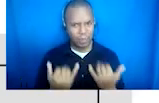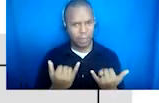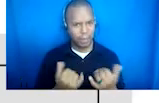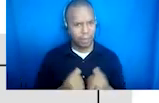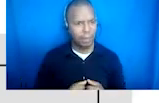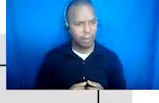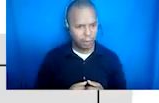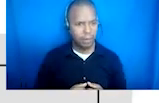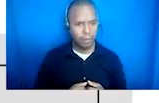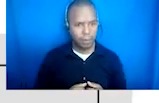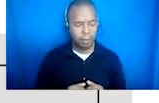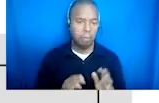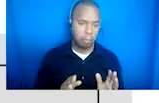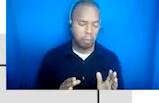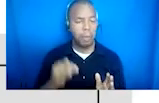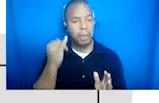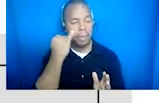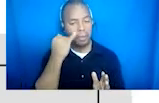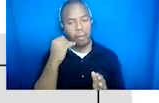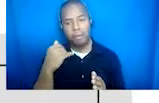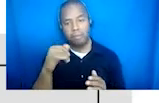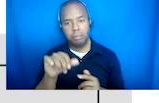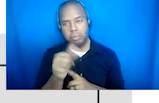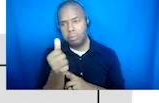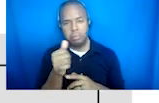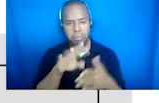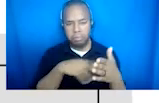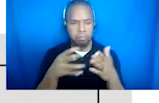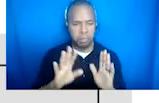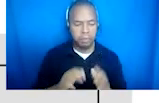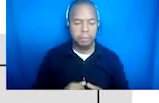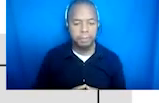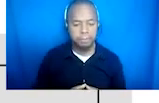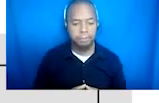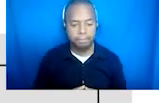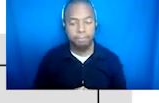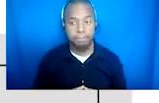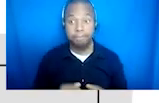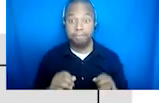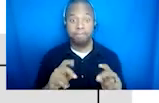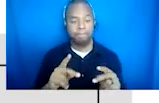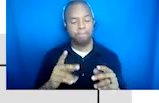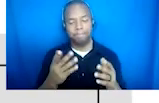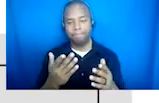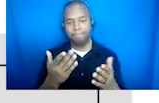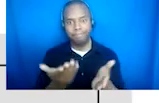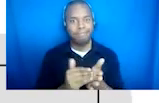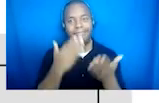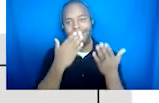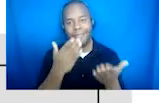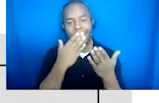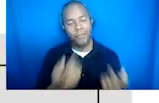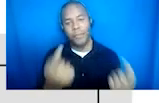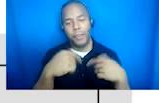Yeah, unless you were on like one of those touring things, right? So I want to thank you for coming, and